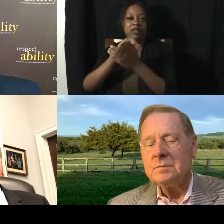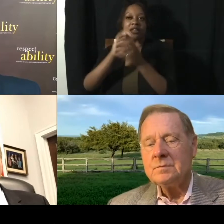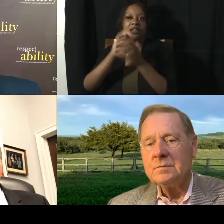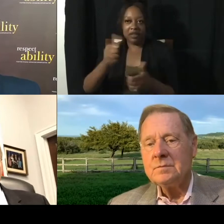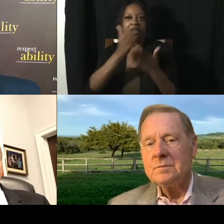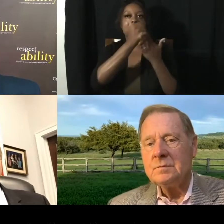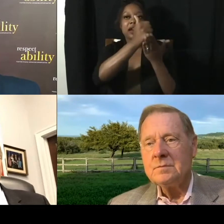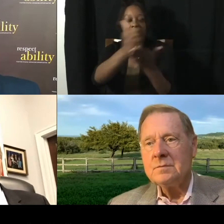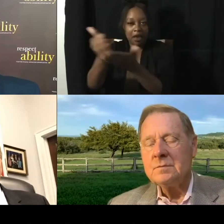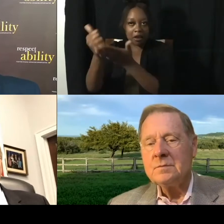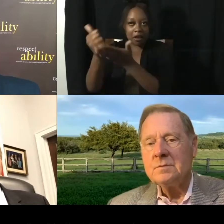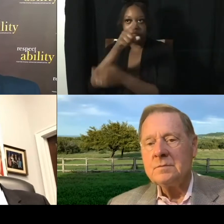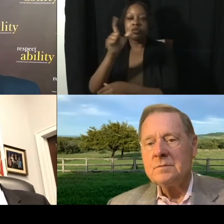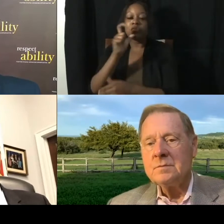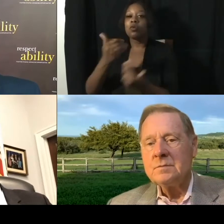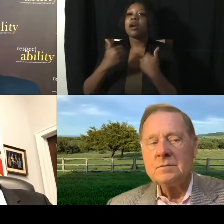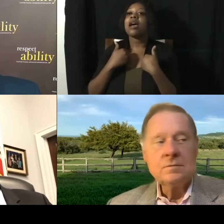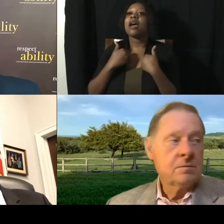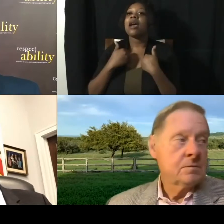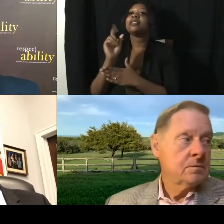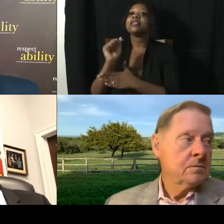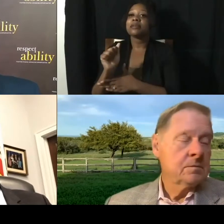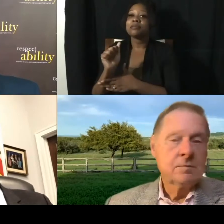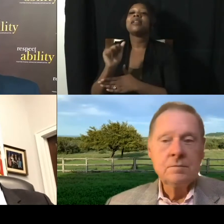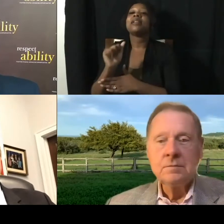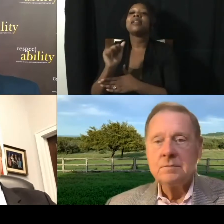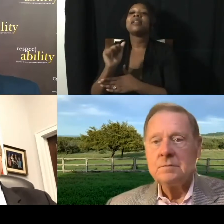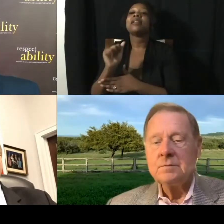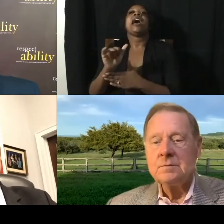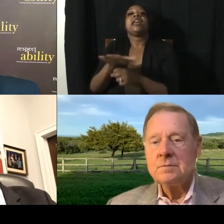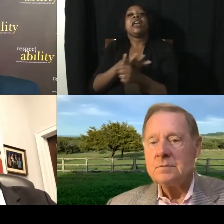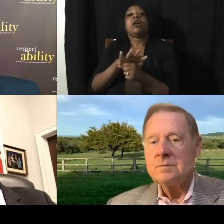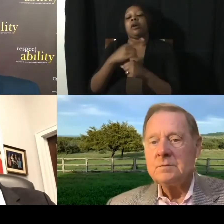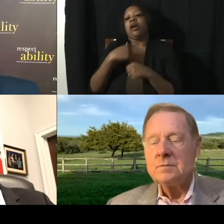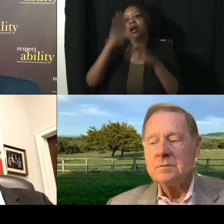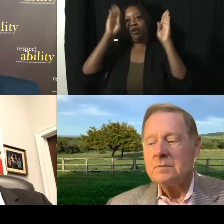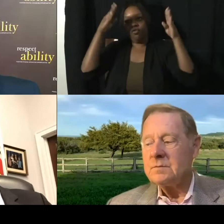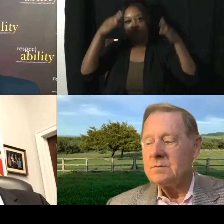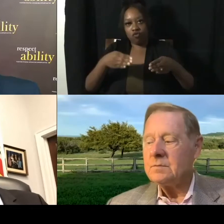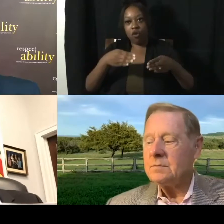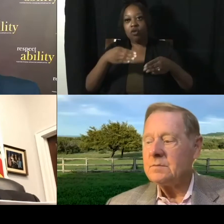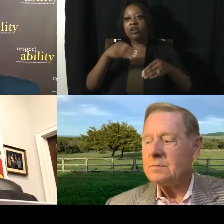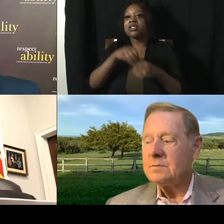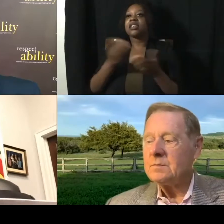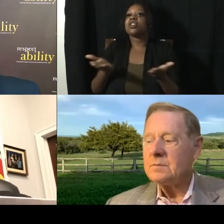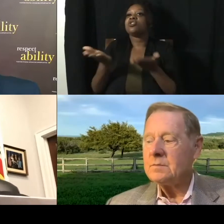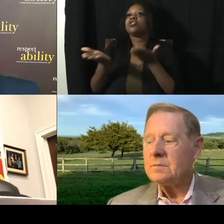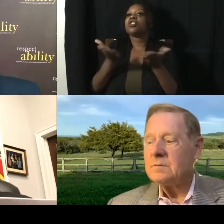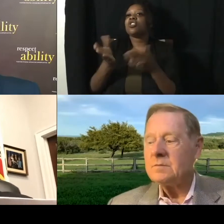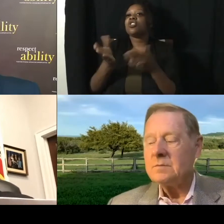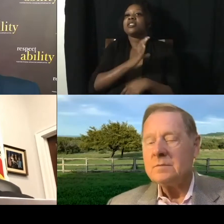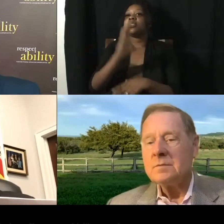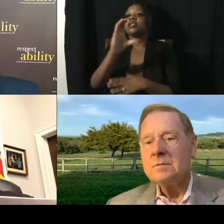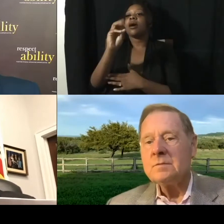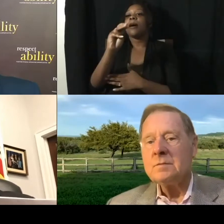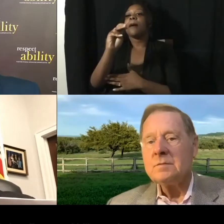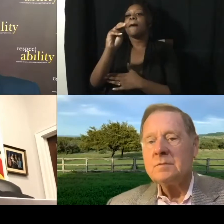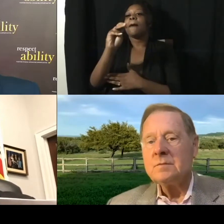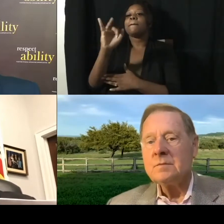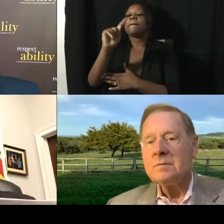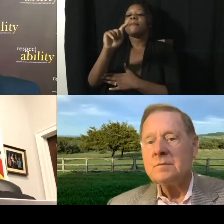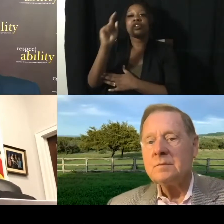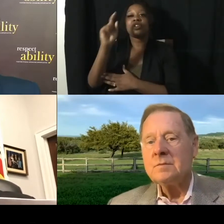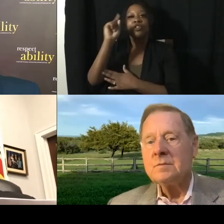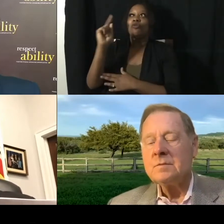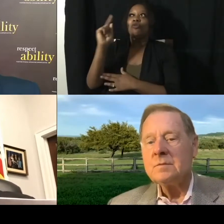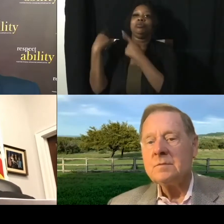in the area that I focus on as the Financial Services Committee for the last 24 years. Today, Respectability